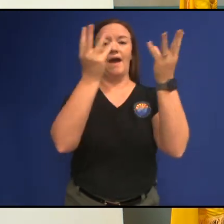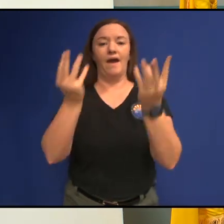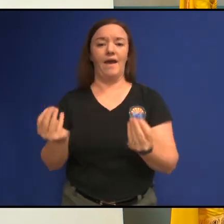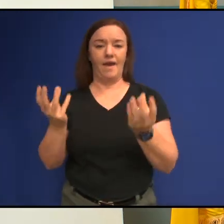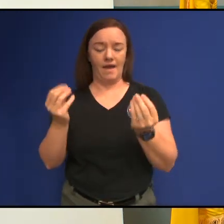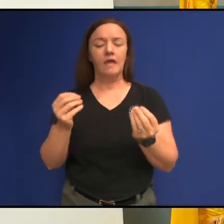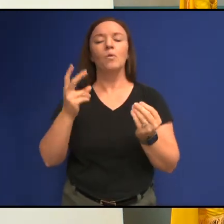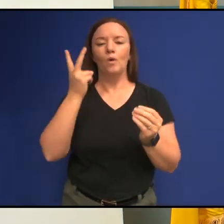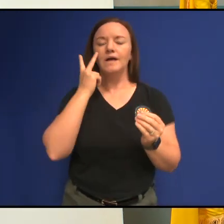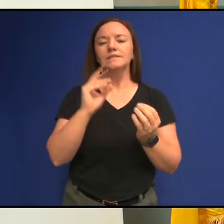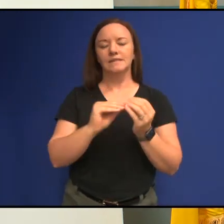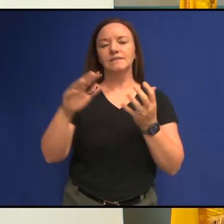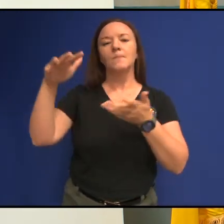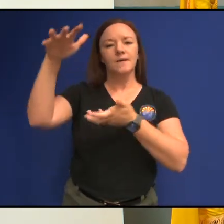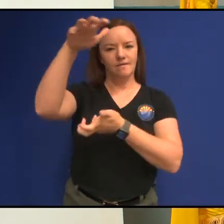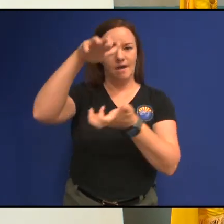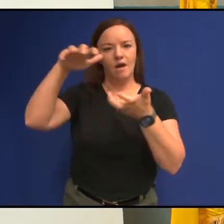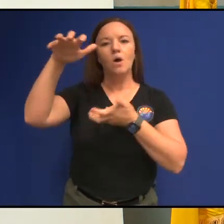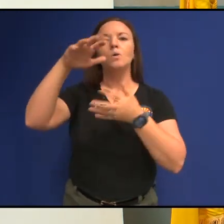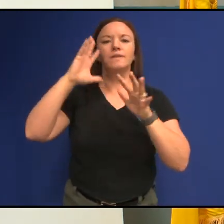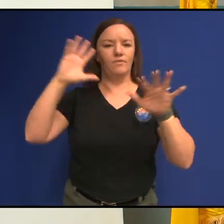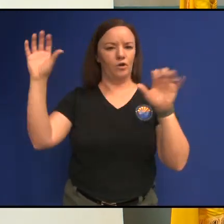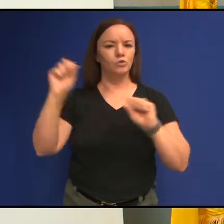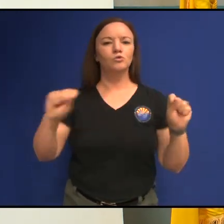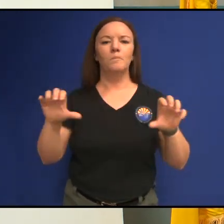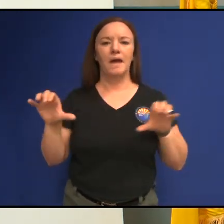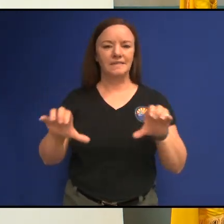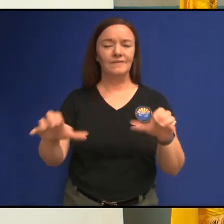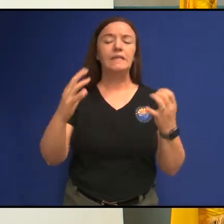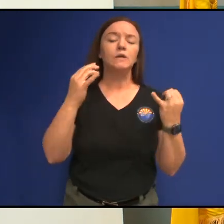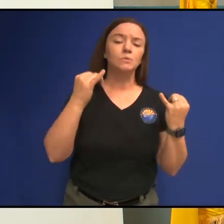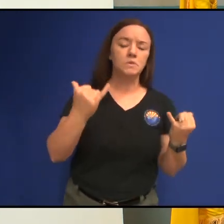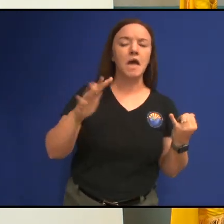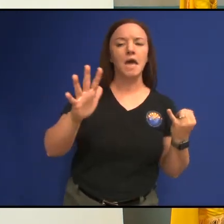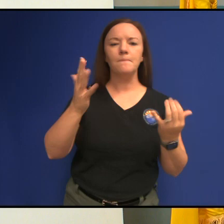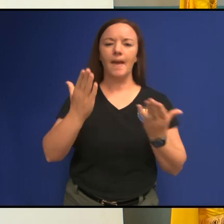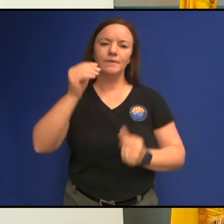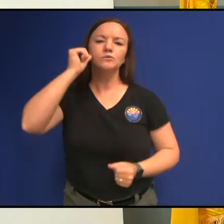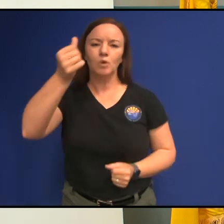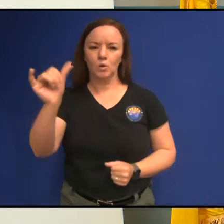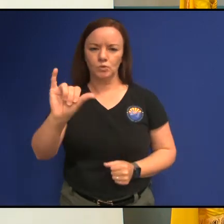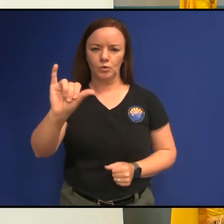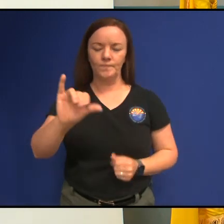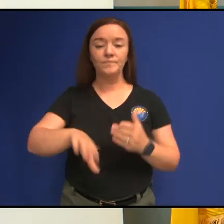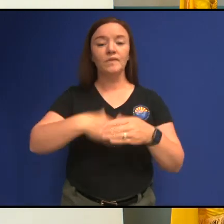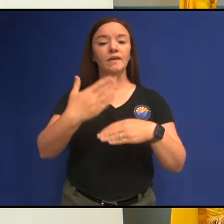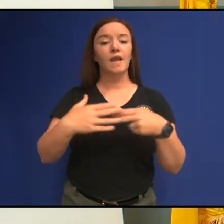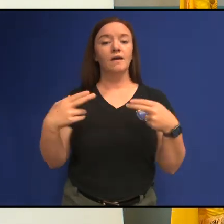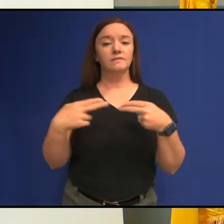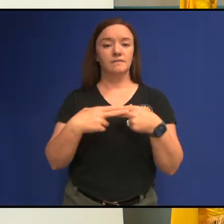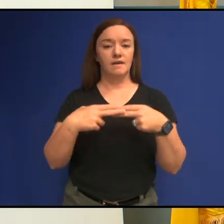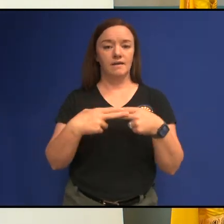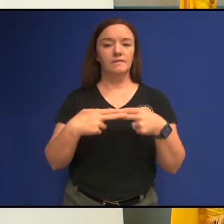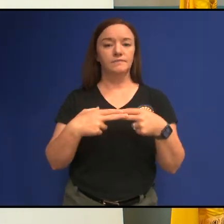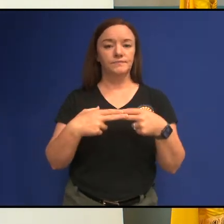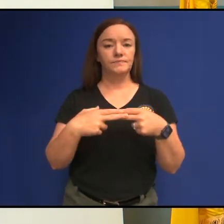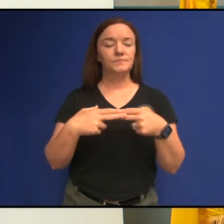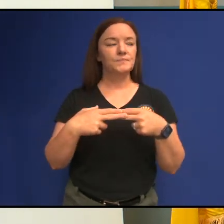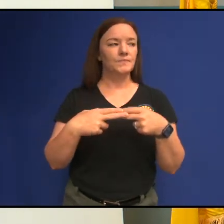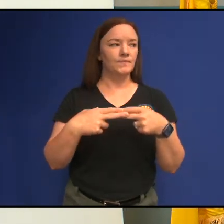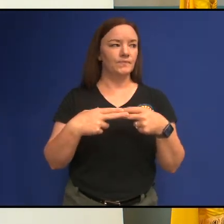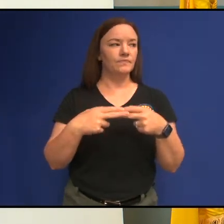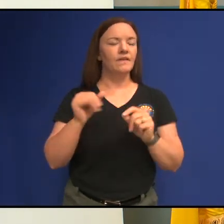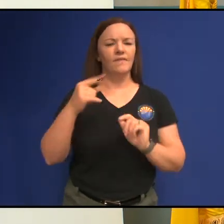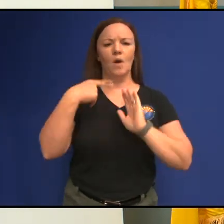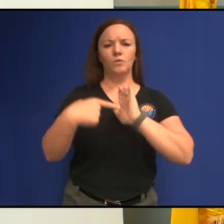we'll be seeing a little bit more of that today and potentially even to tomorrow. So if we'll go to the next slide here, I'll show you, this is what we